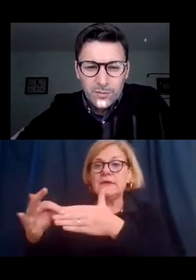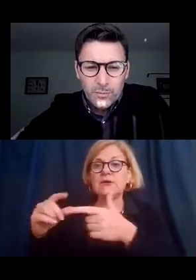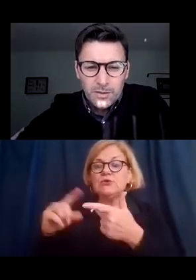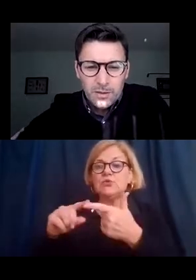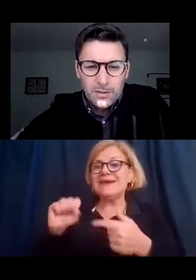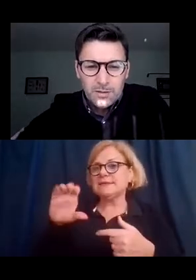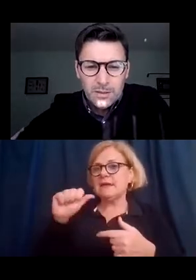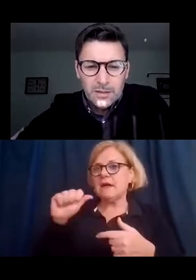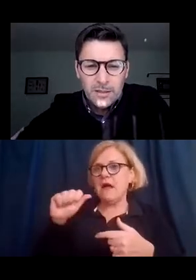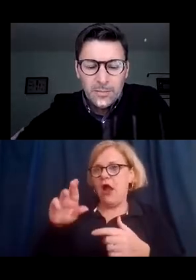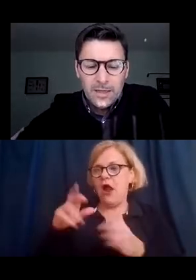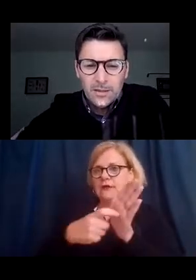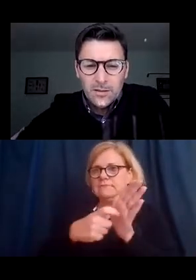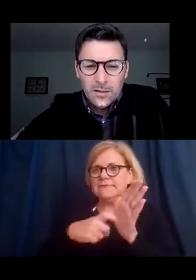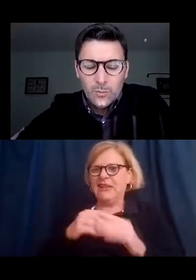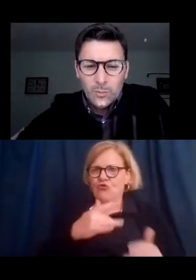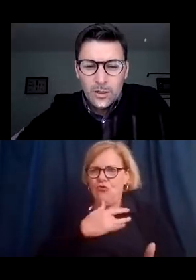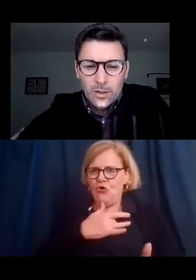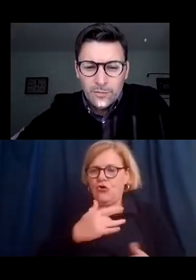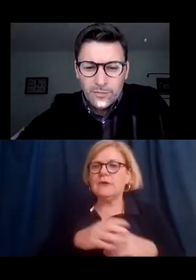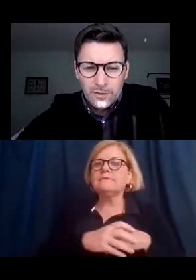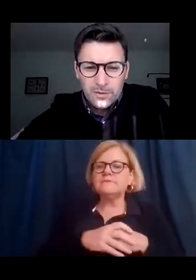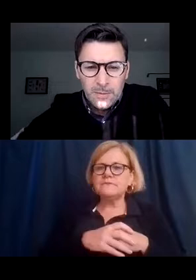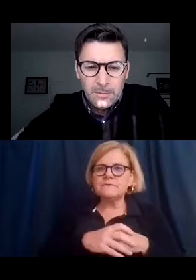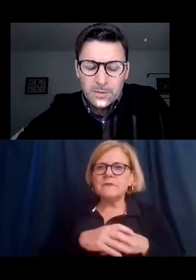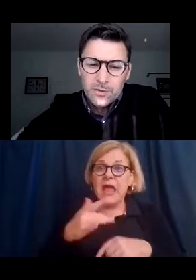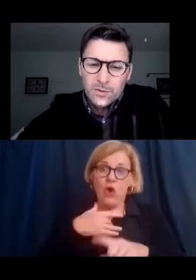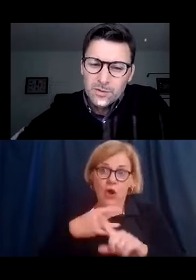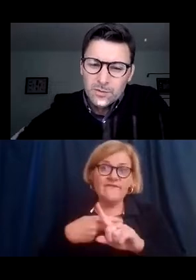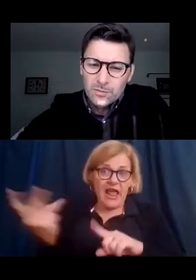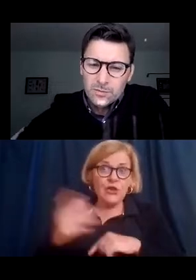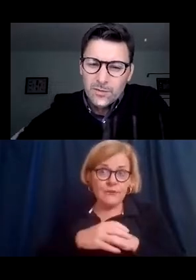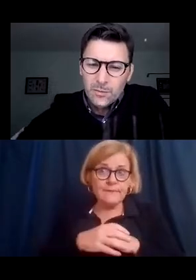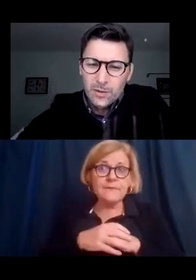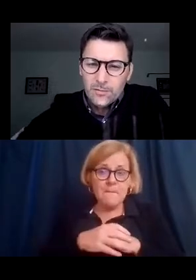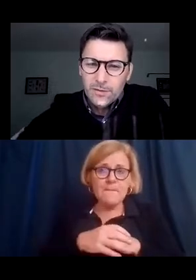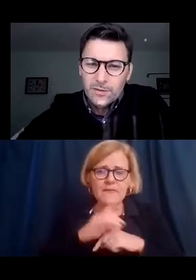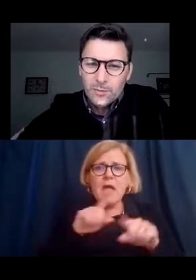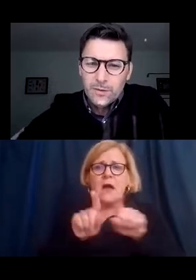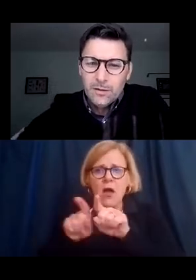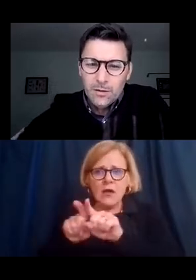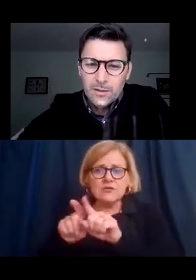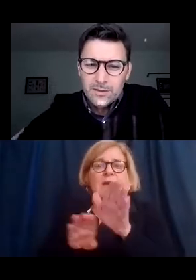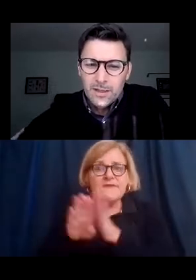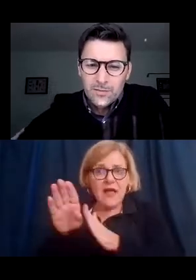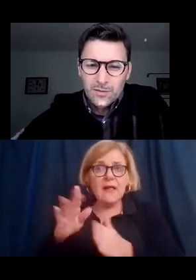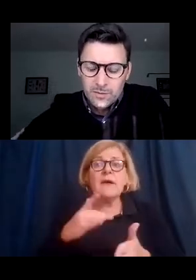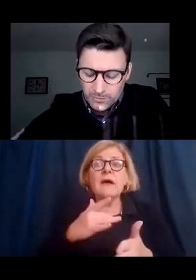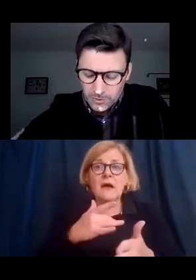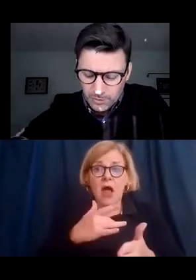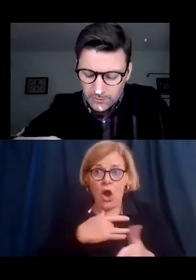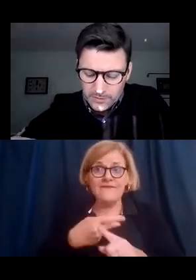scar tissue forming in the heart and heart failure. But you can also develop heart failure without heart attack